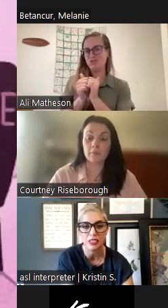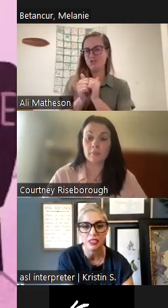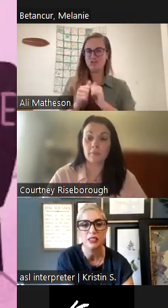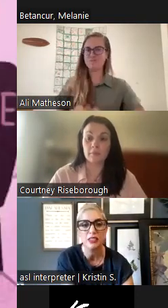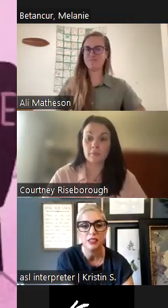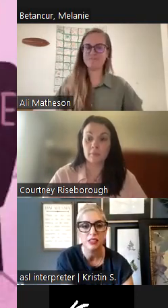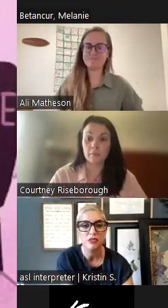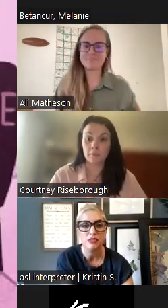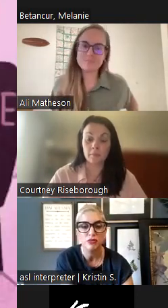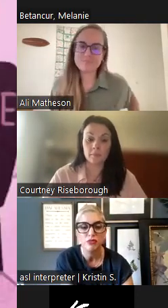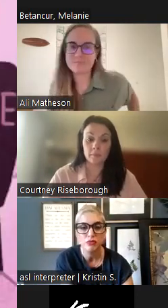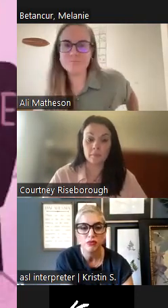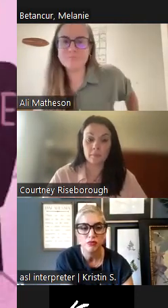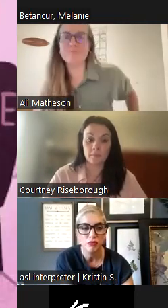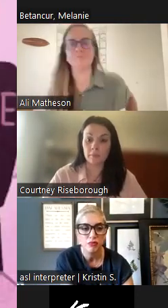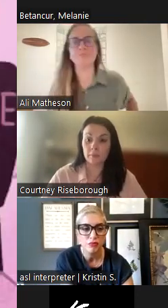that.